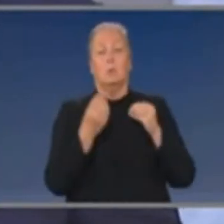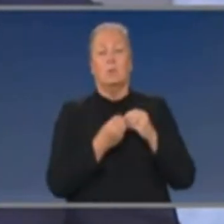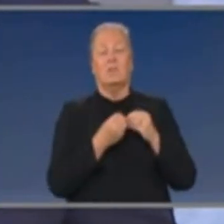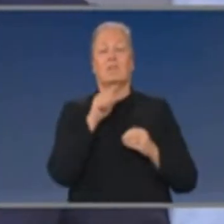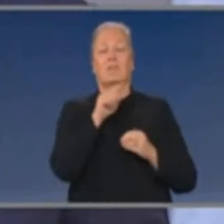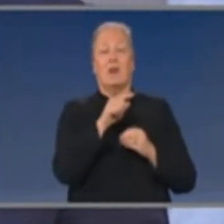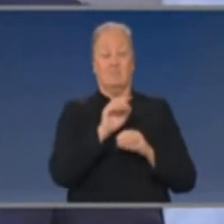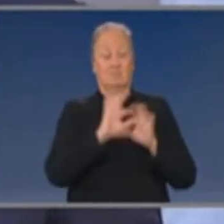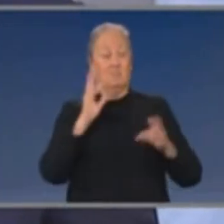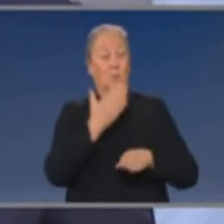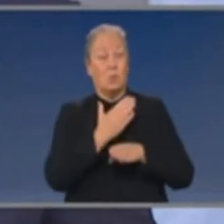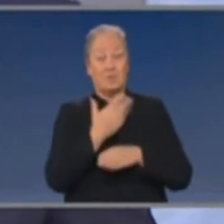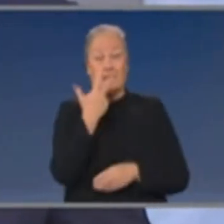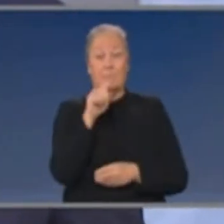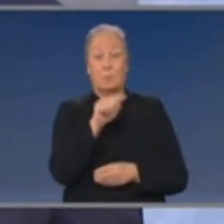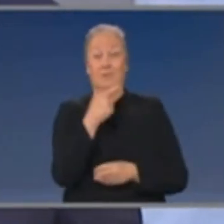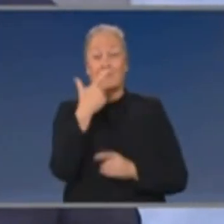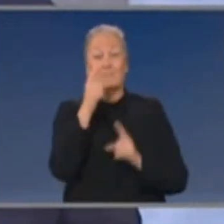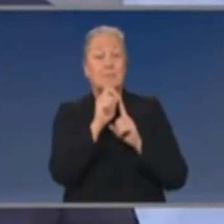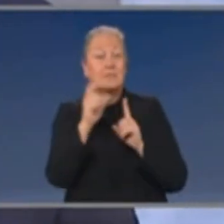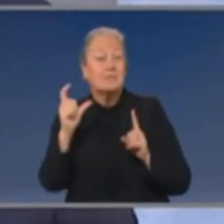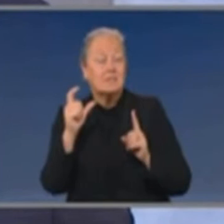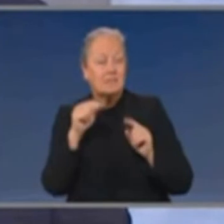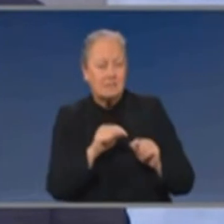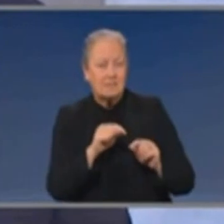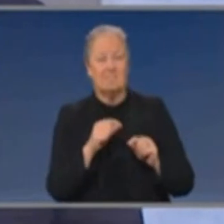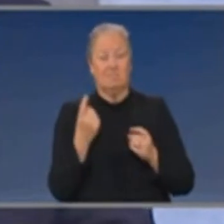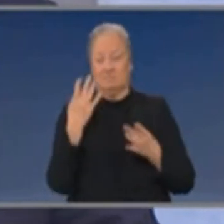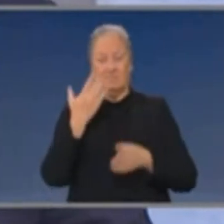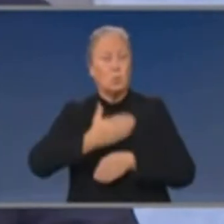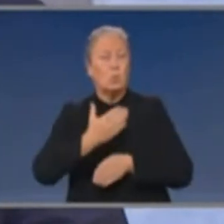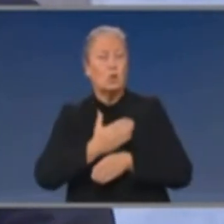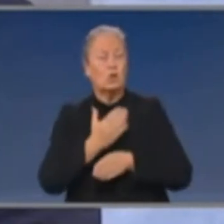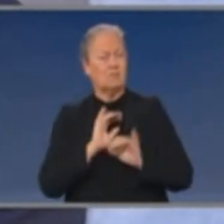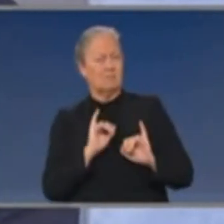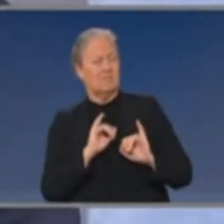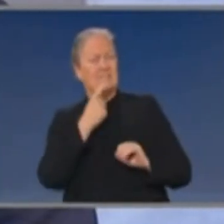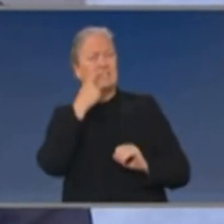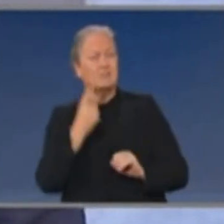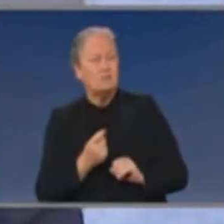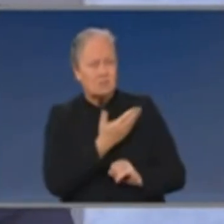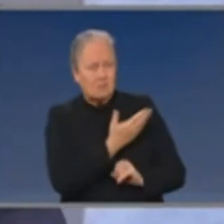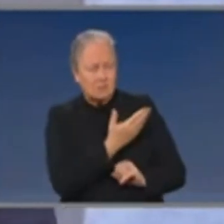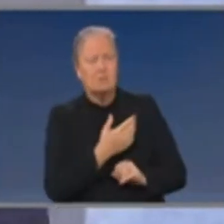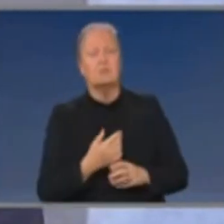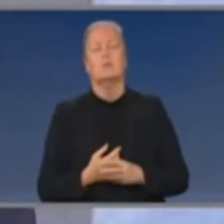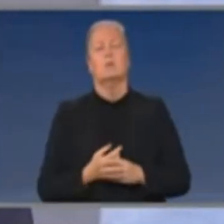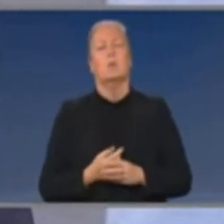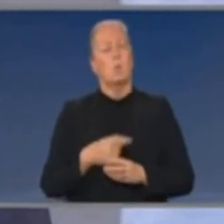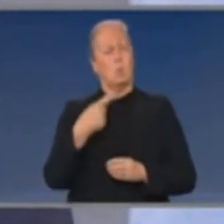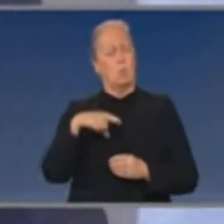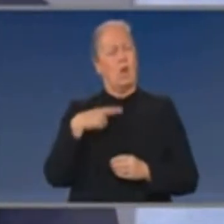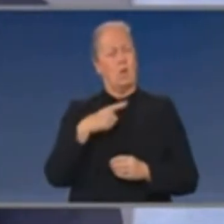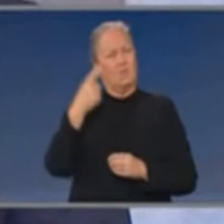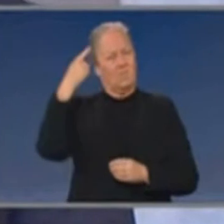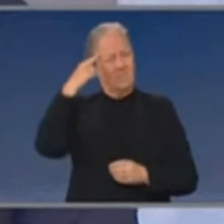the second highest. It's a state that contributes a significant amount to the federal bottom line. through these sourced exports. Why do you think its unemployment